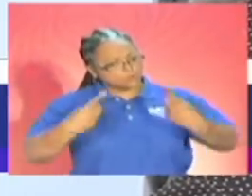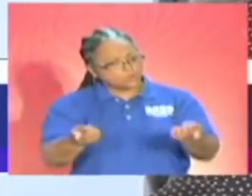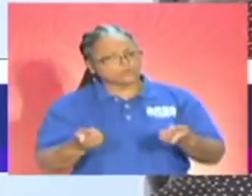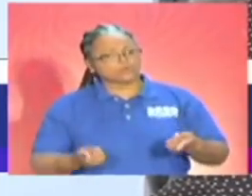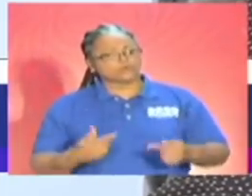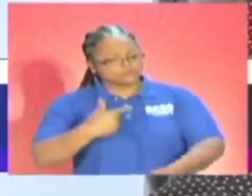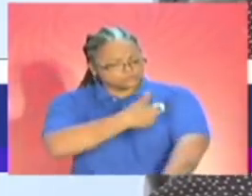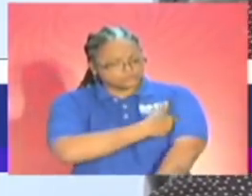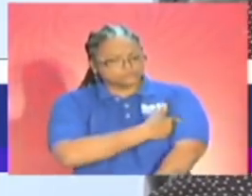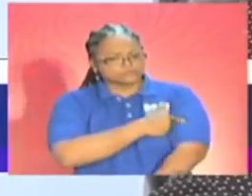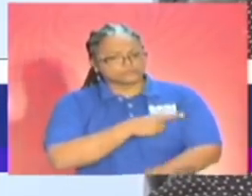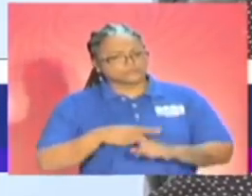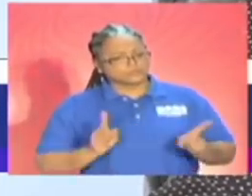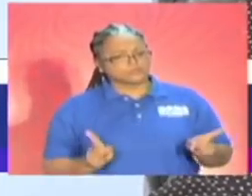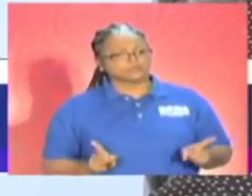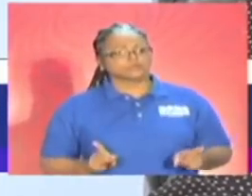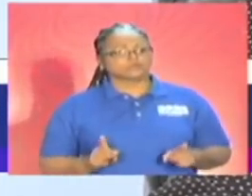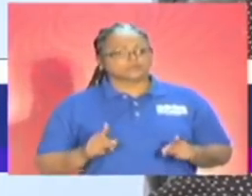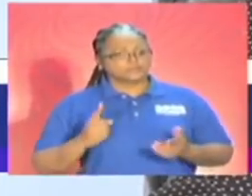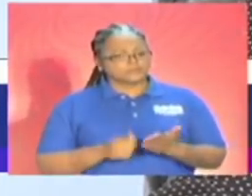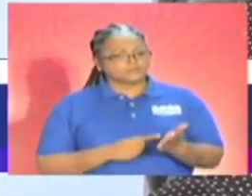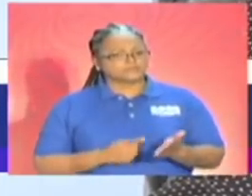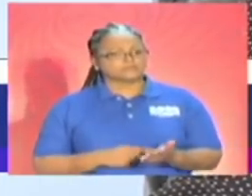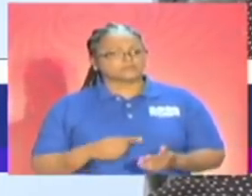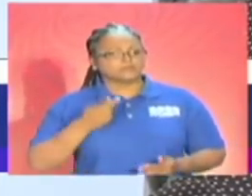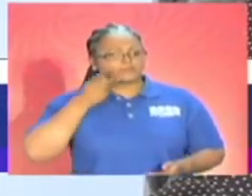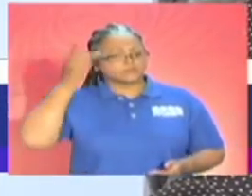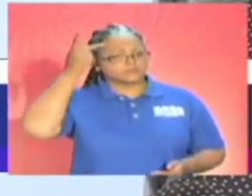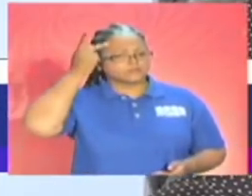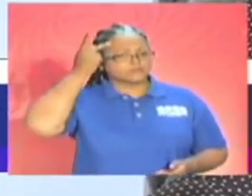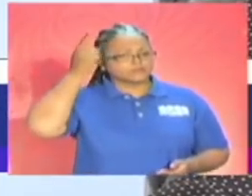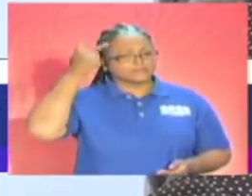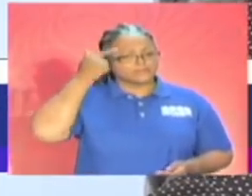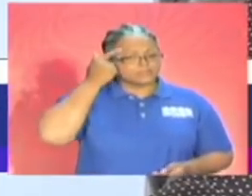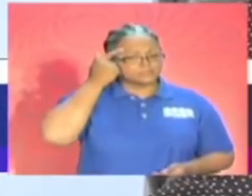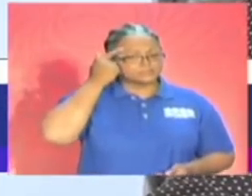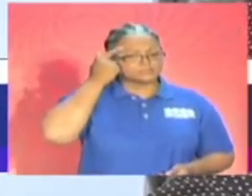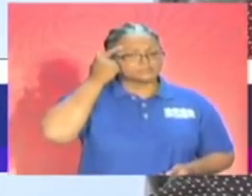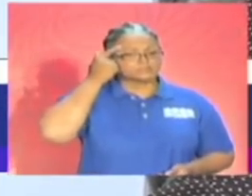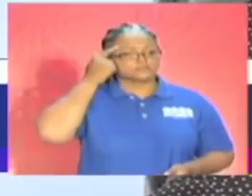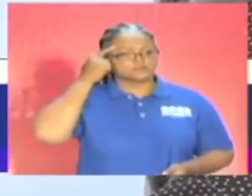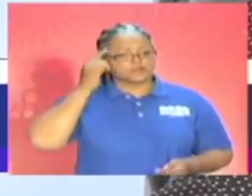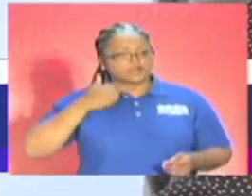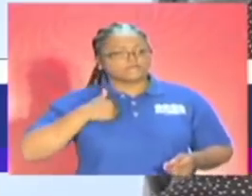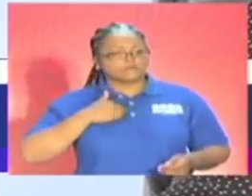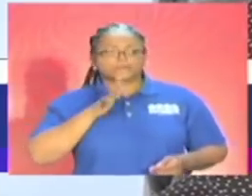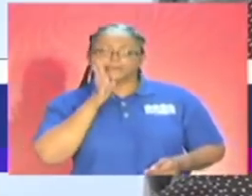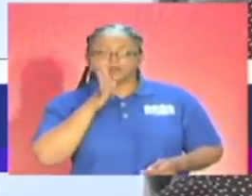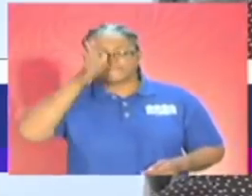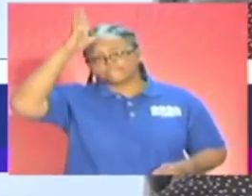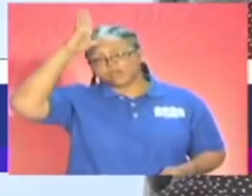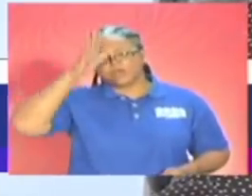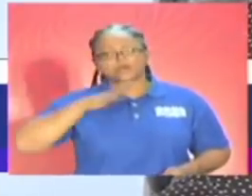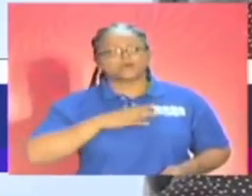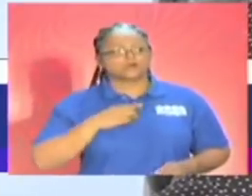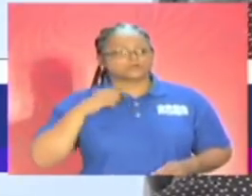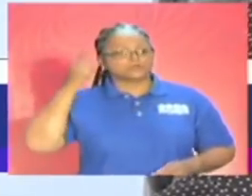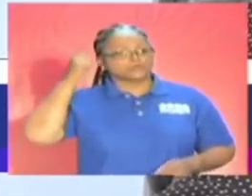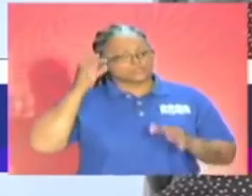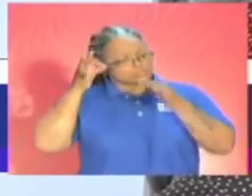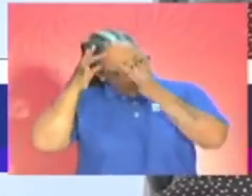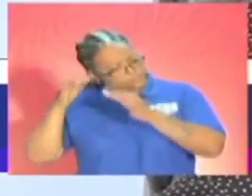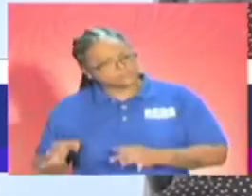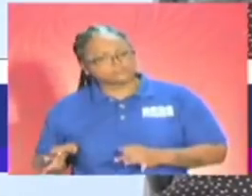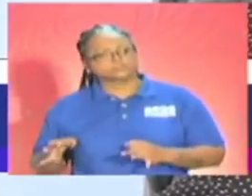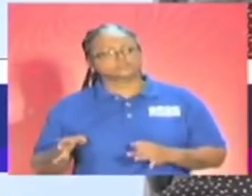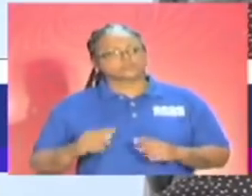child. They may think they're acting in the child's best interest, but sometimes when they hear it from the child themselves, it makes